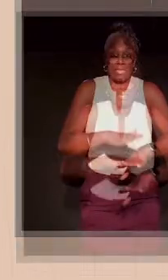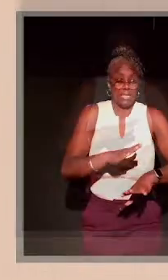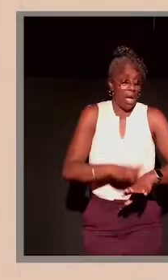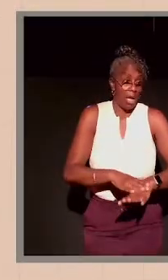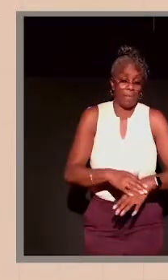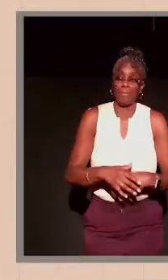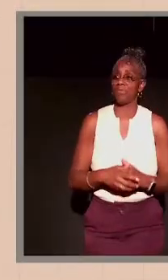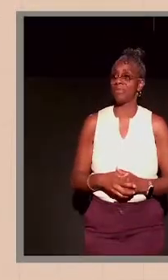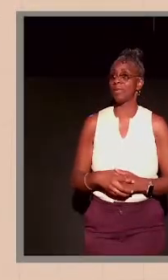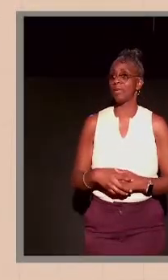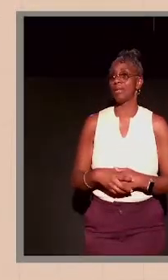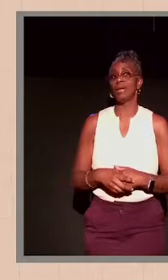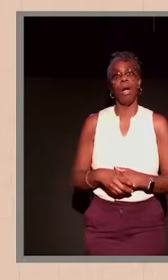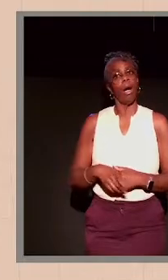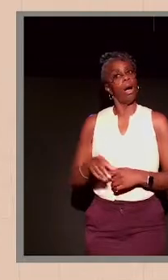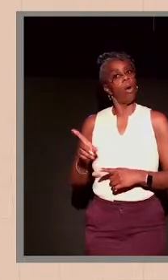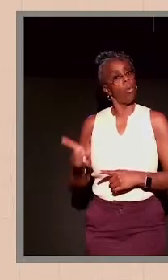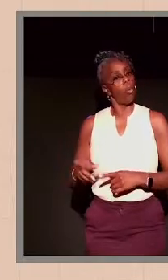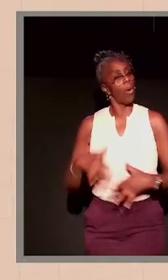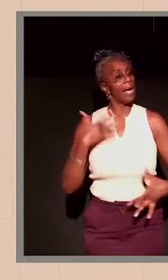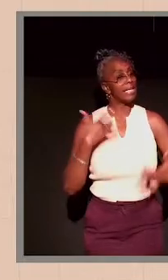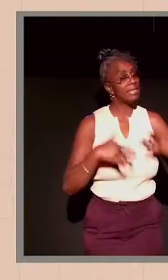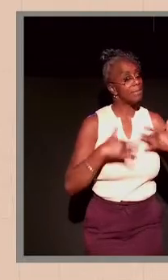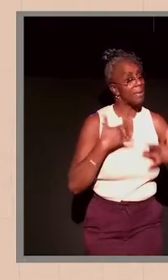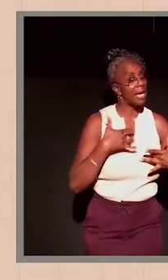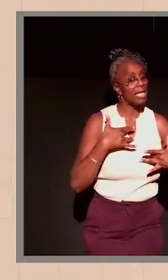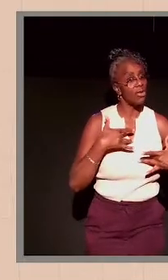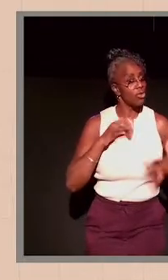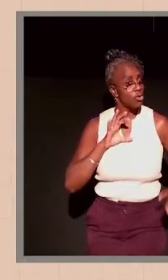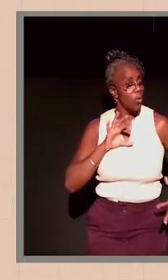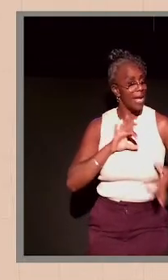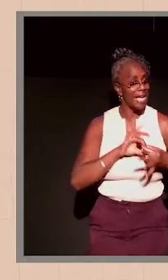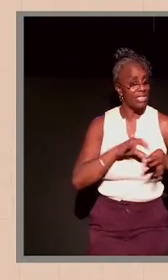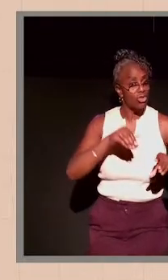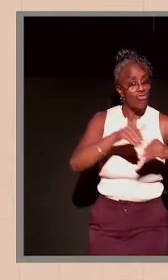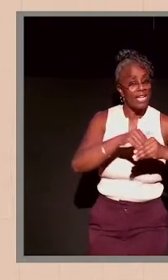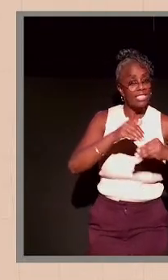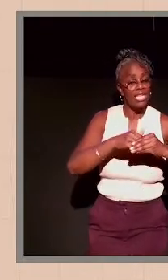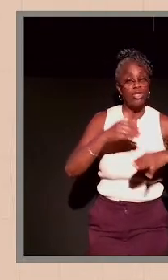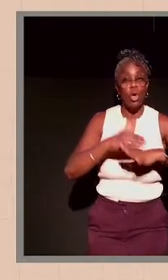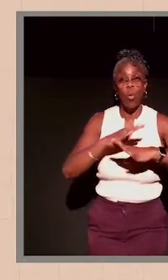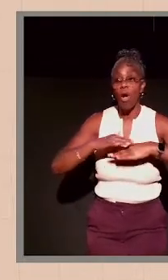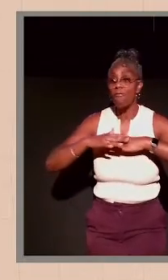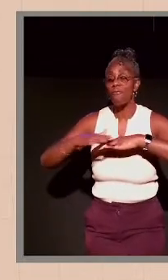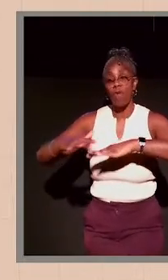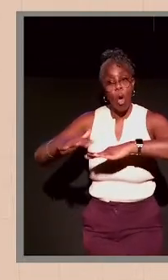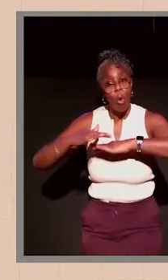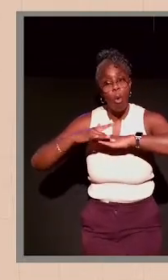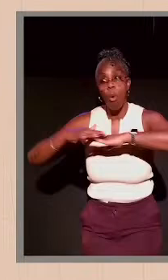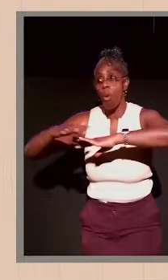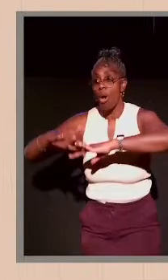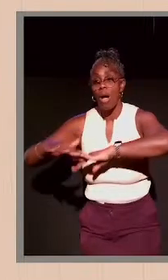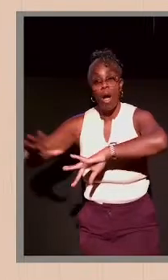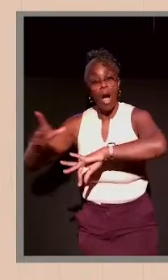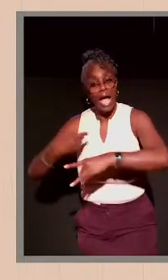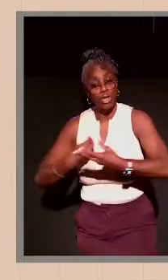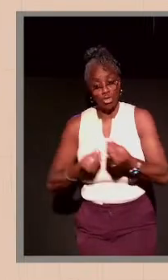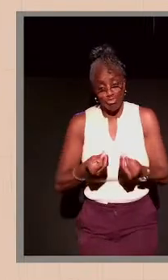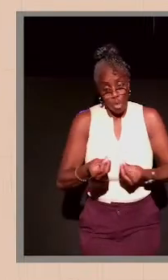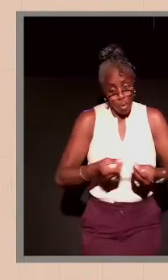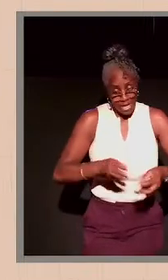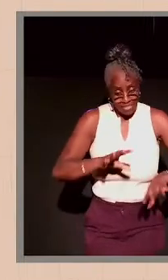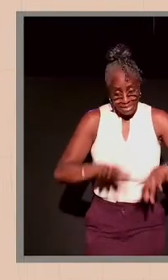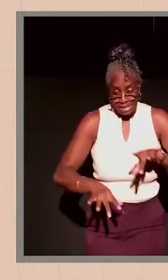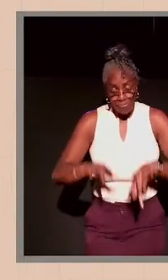Okay, that's really interesting. It's really interesting that you've integrated the kind of workflow of the programming language along with the way that you're controlling the synthesizer. I think that's a